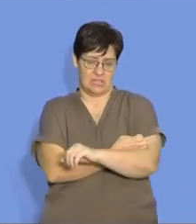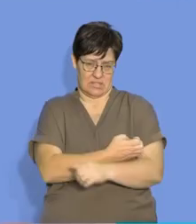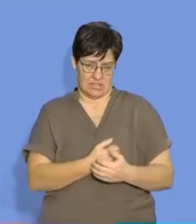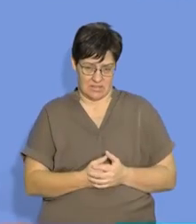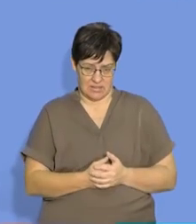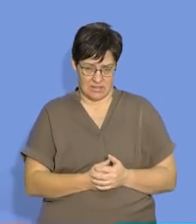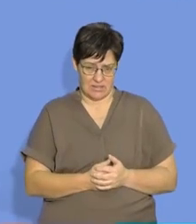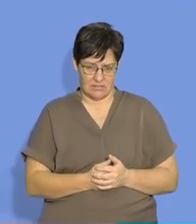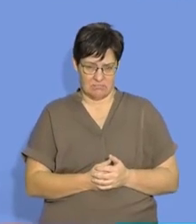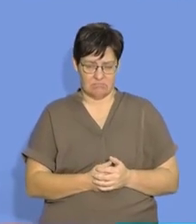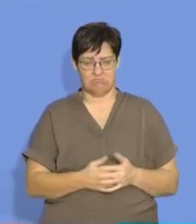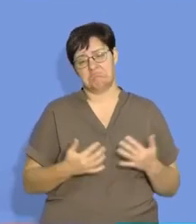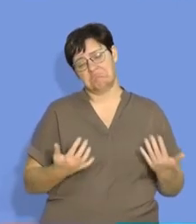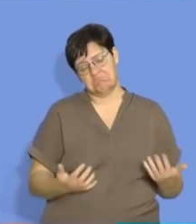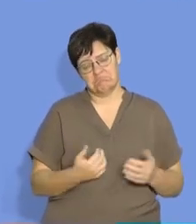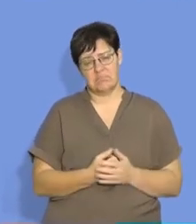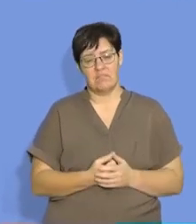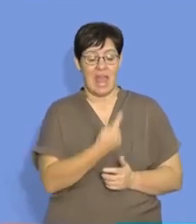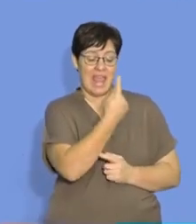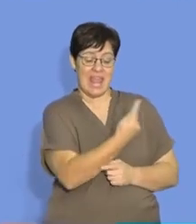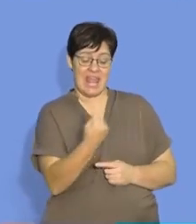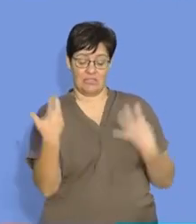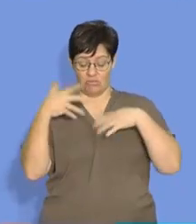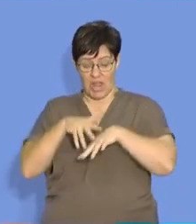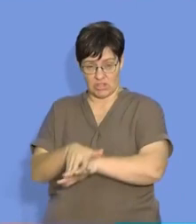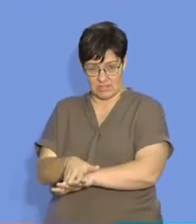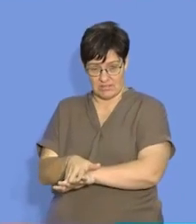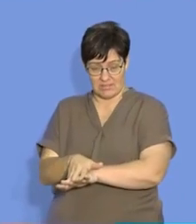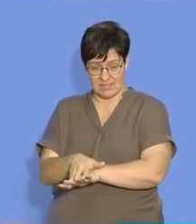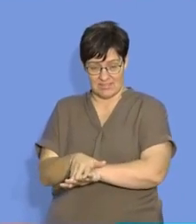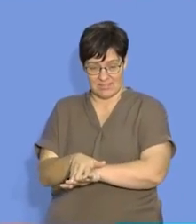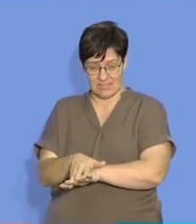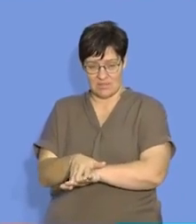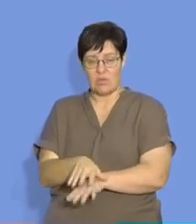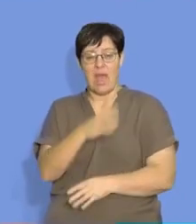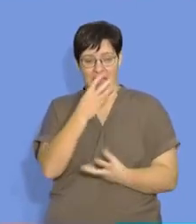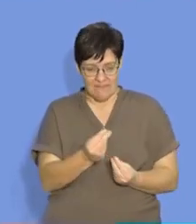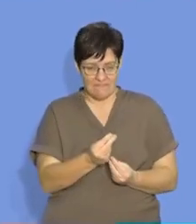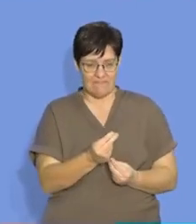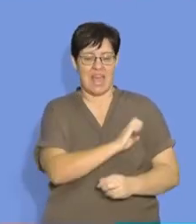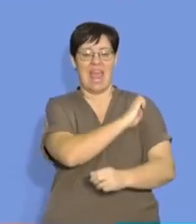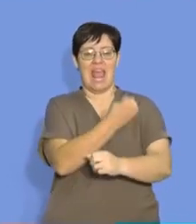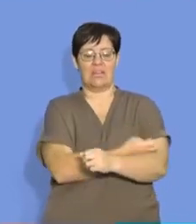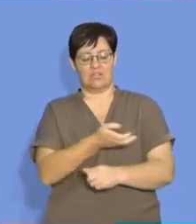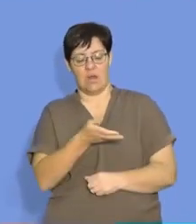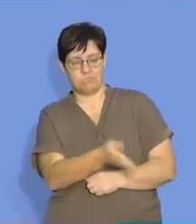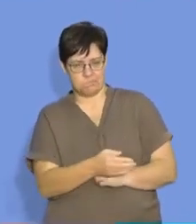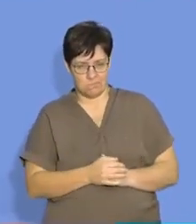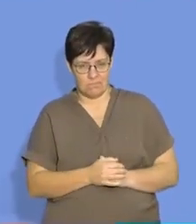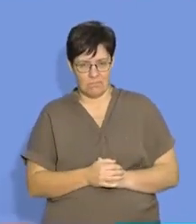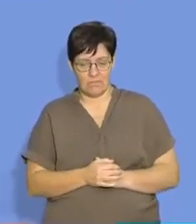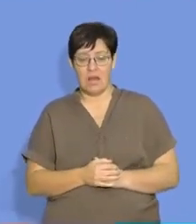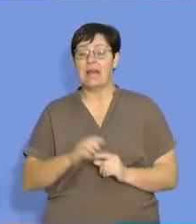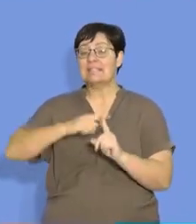Now, for every reaction, there is a specific activation energy at a